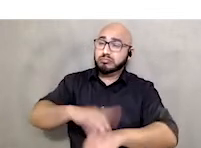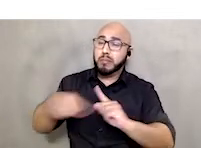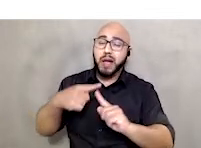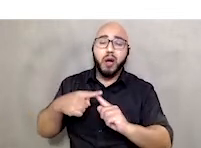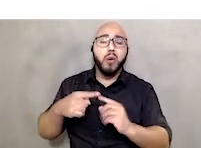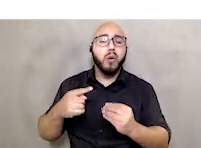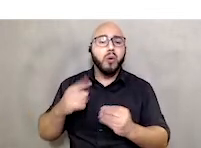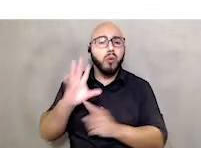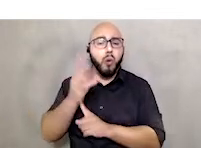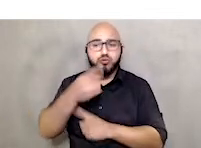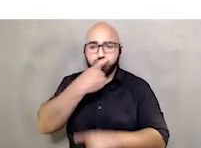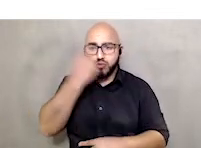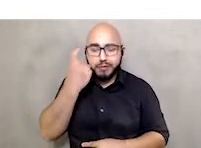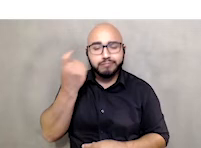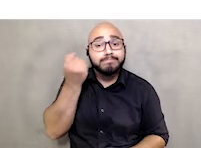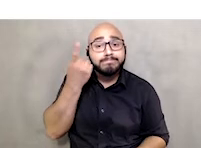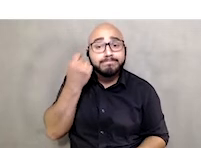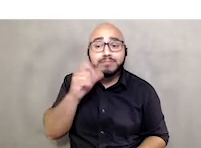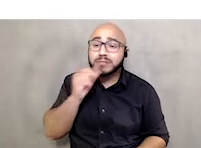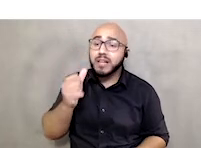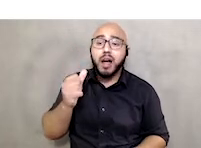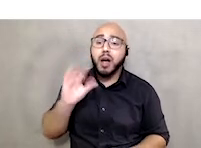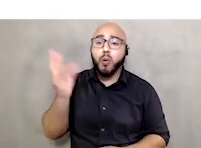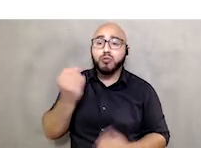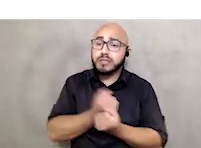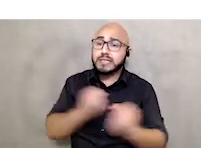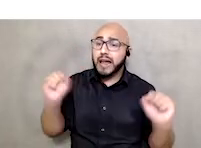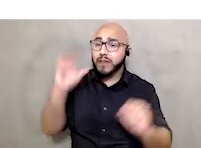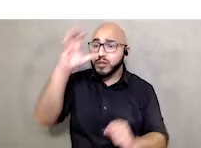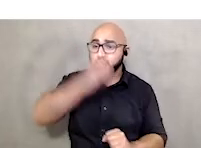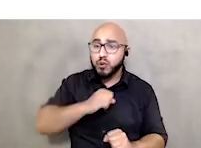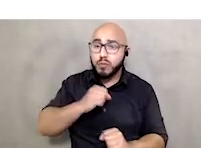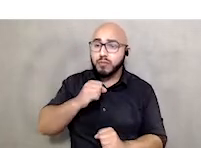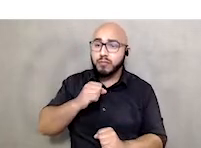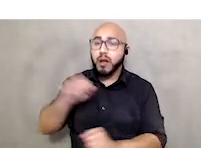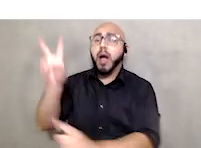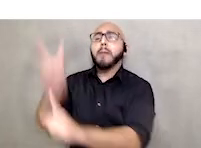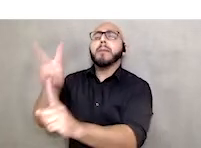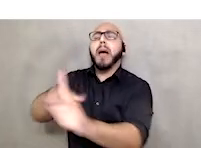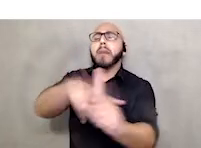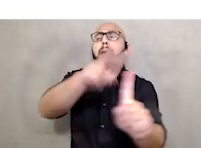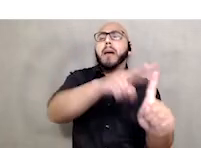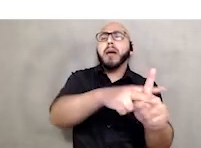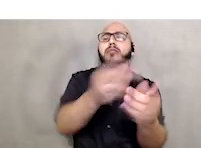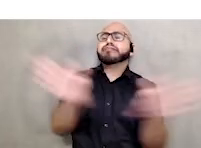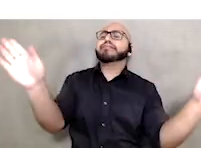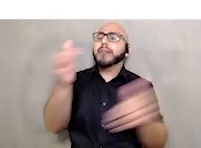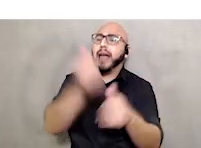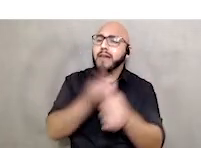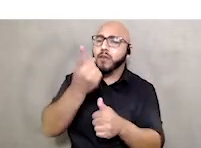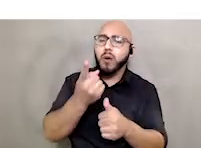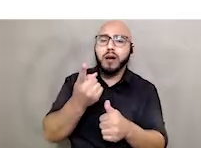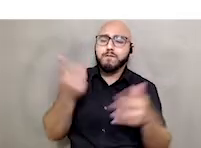like to mention that it is not culturally safe to assume that everyone within a group or community or family has